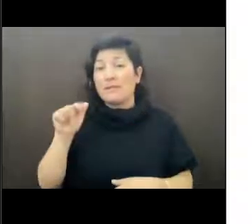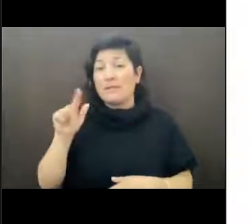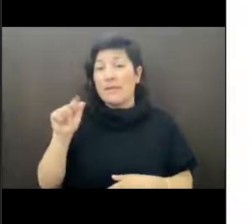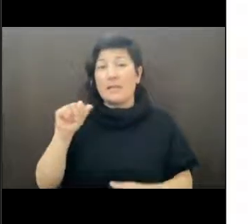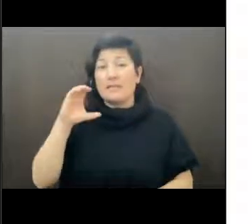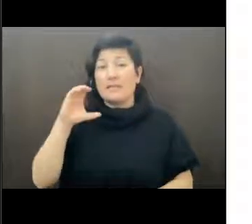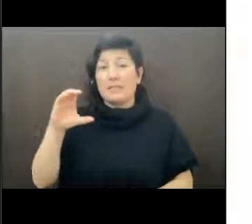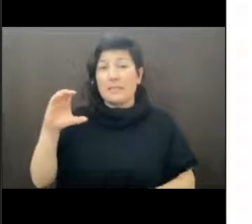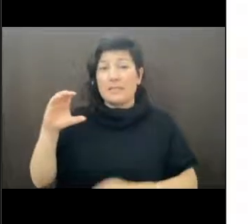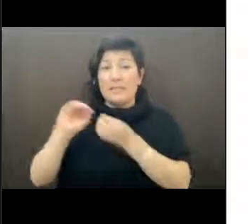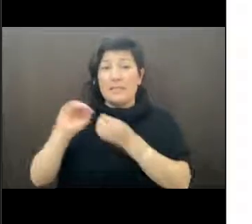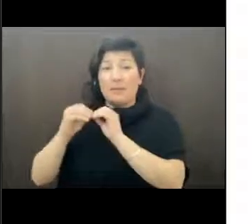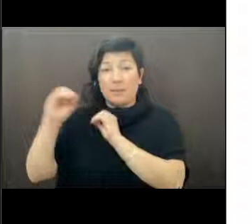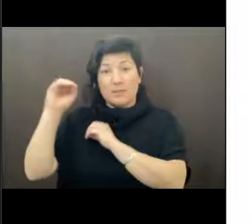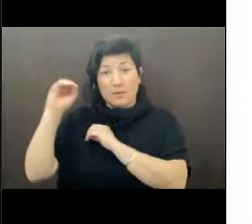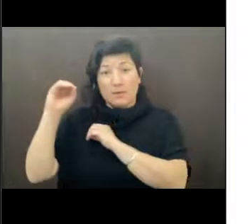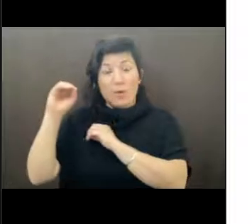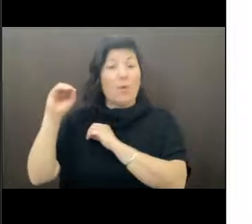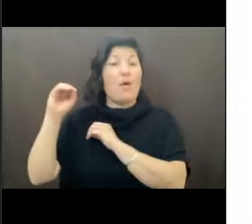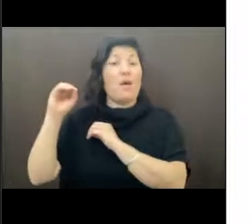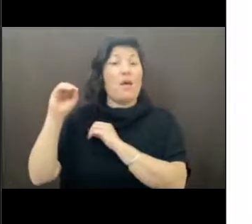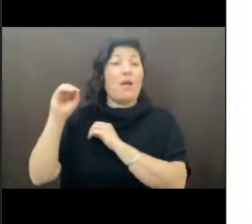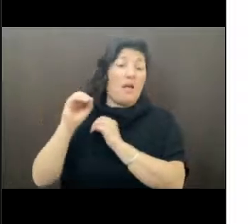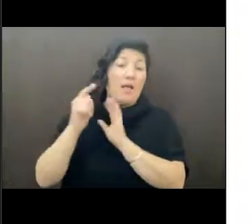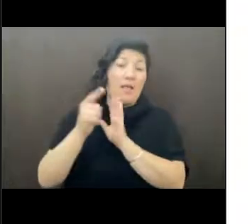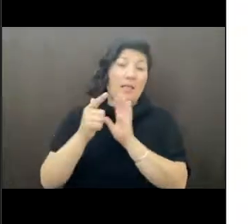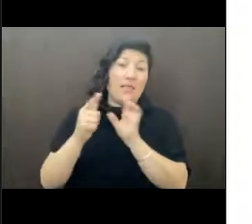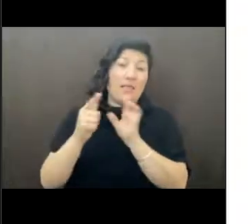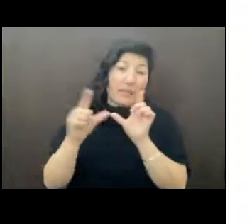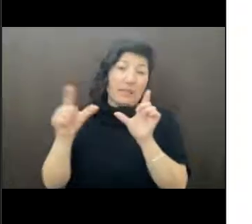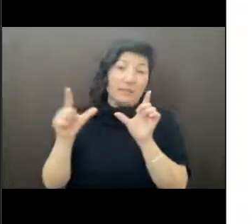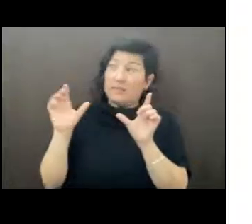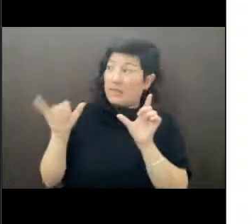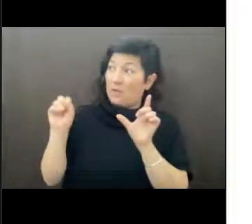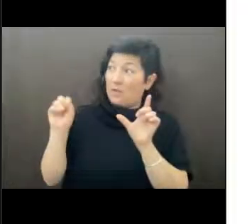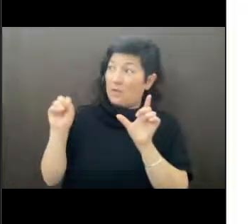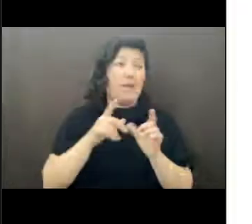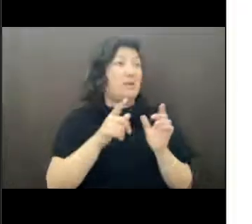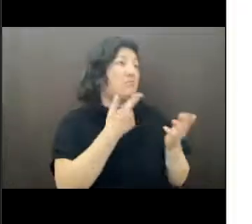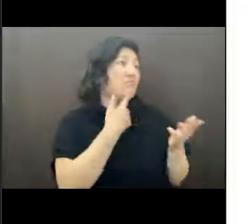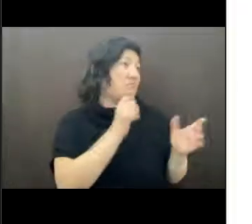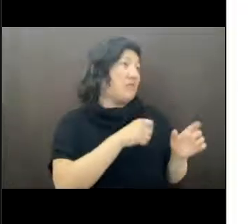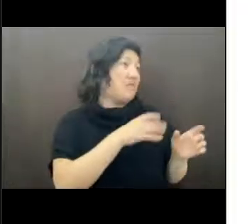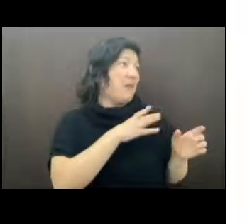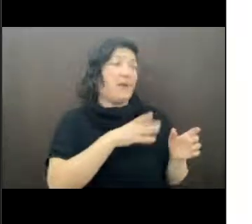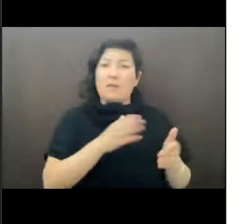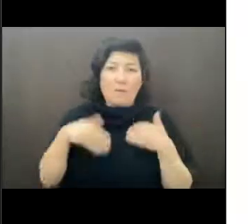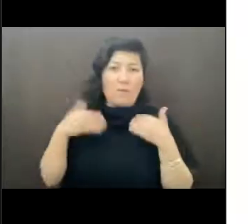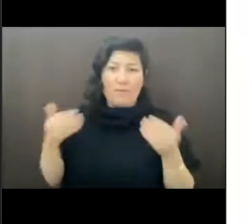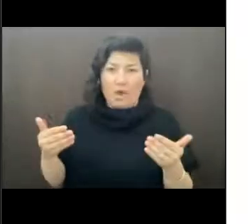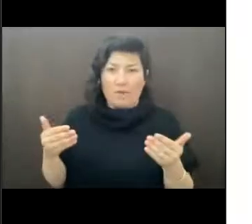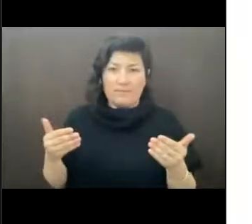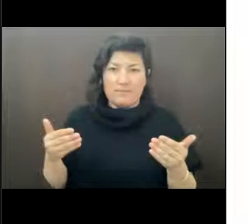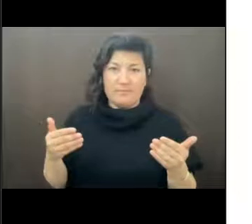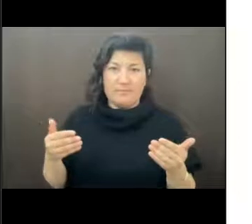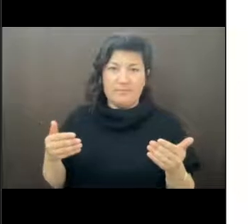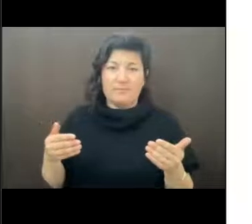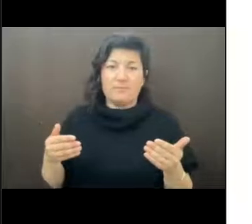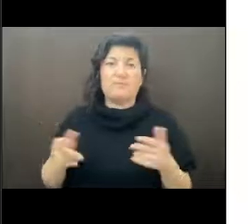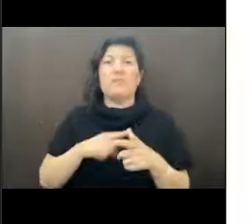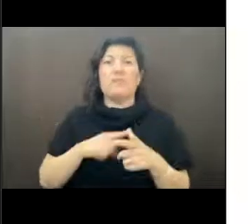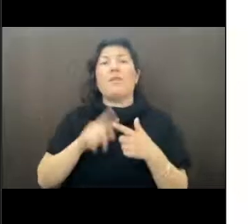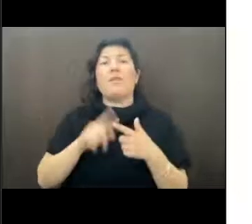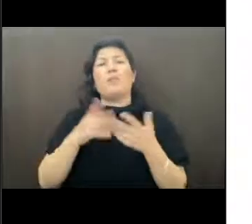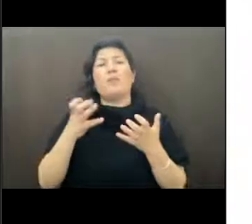that okay? And the lawyer can say, yes, we looked at it, that's fine. And we can just move on. And of course, we want it to be machine